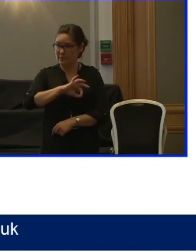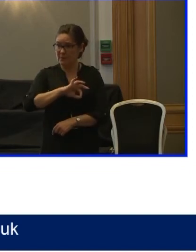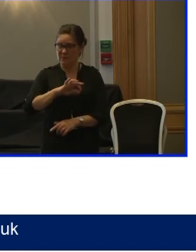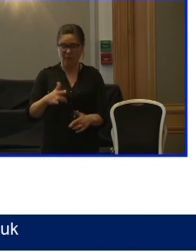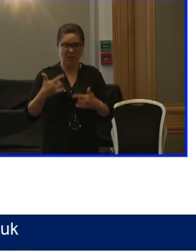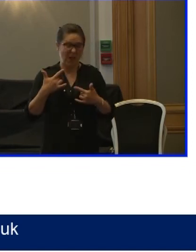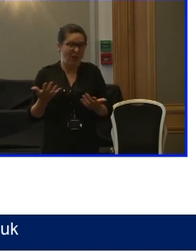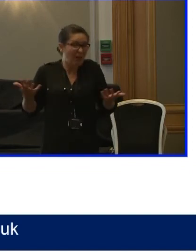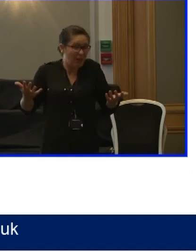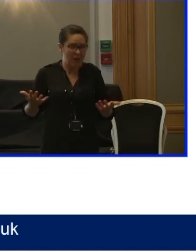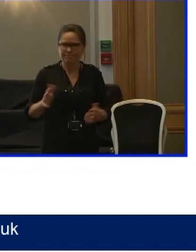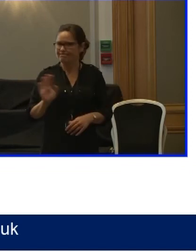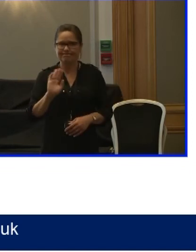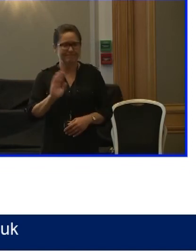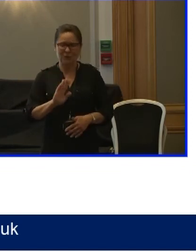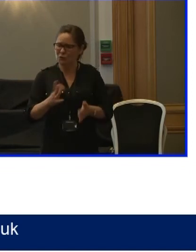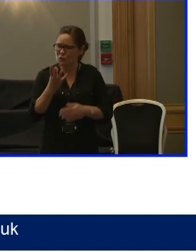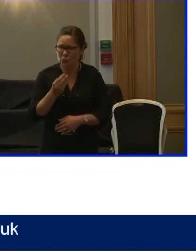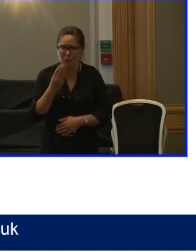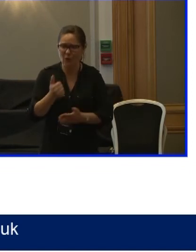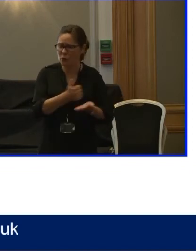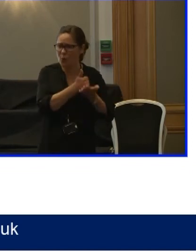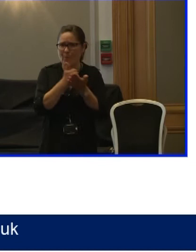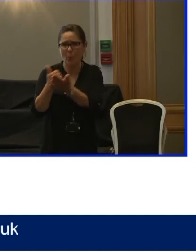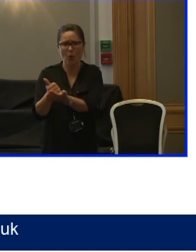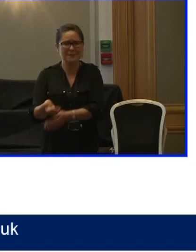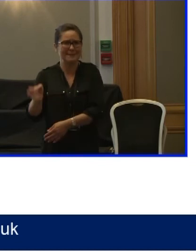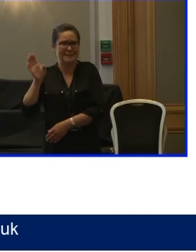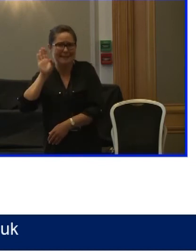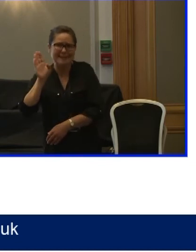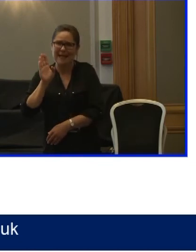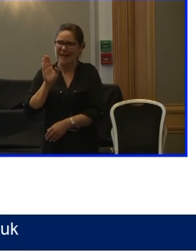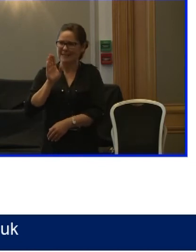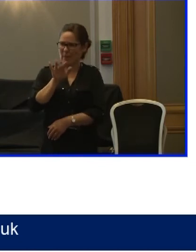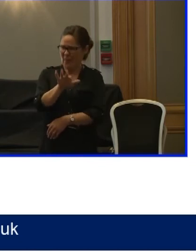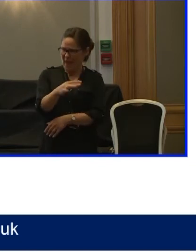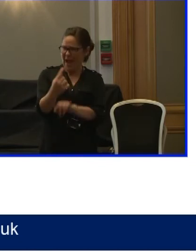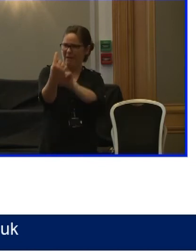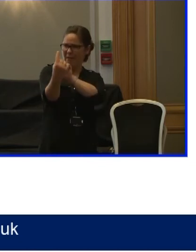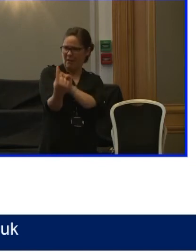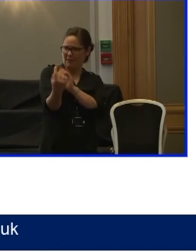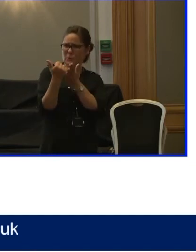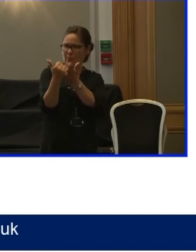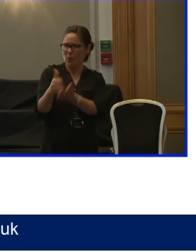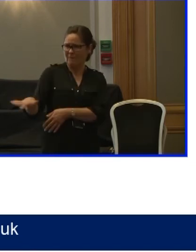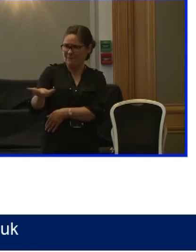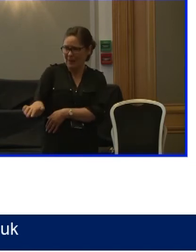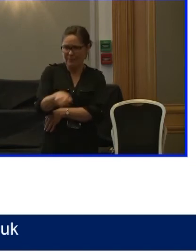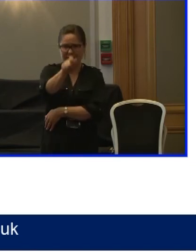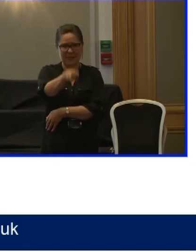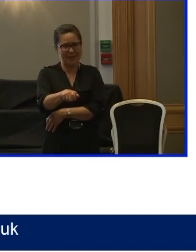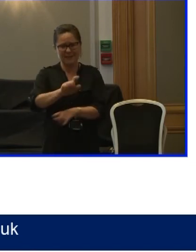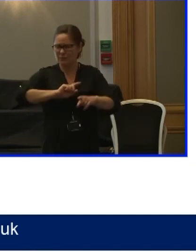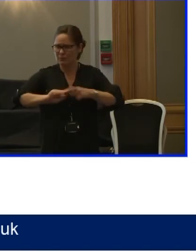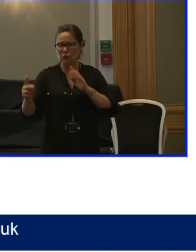power of any support. Being present, listening, being in the room with clients and families is one of the most important things that